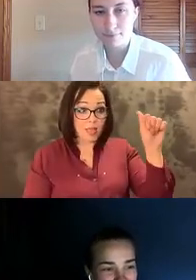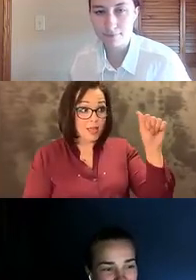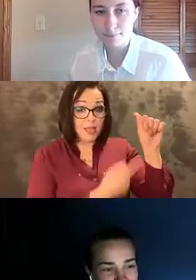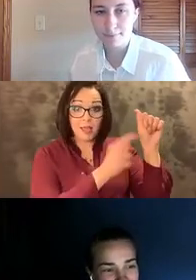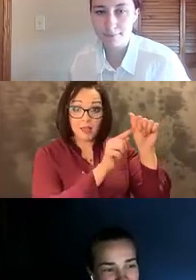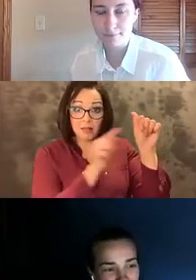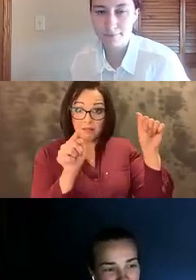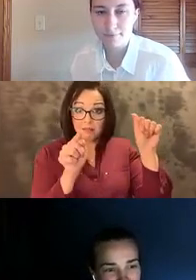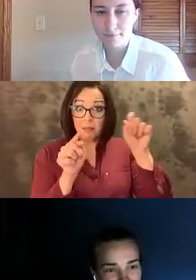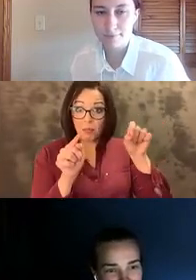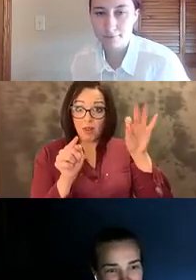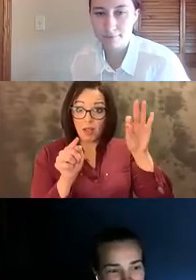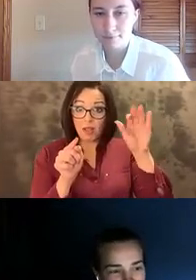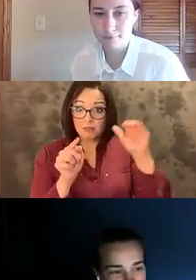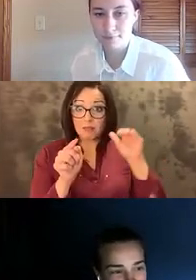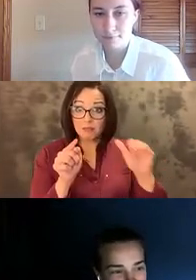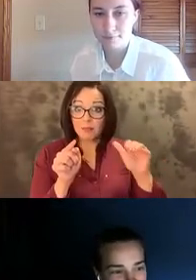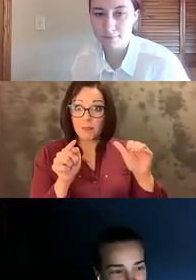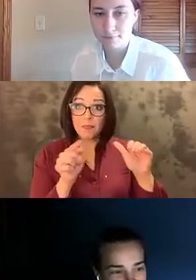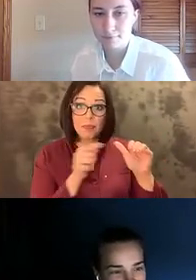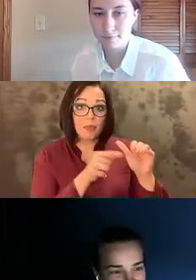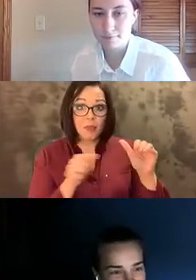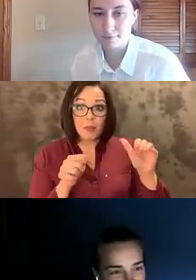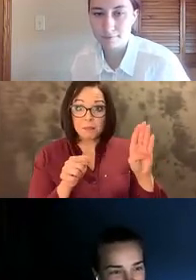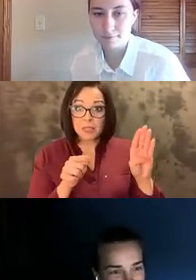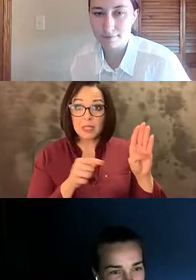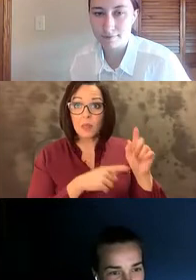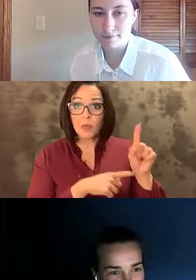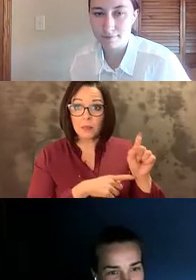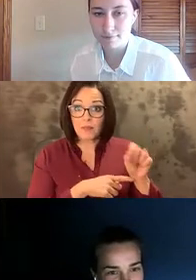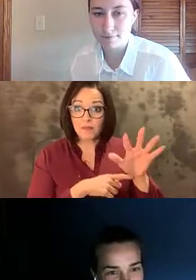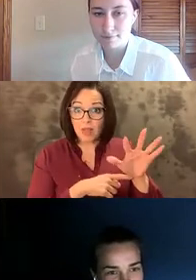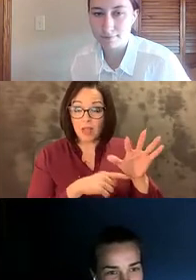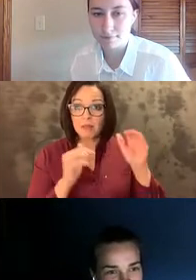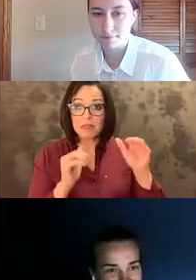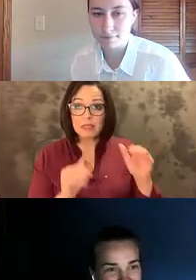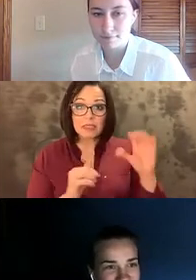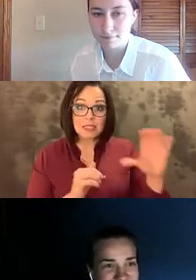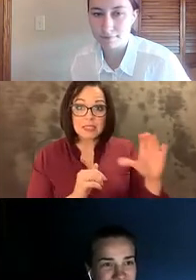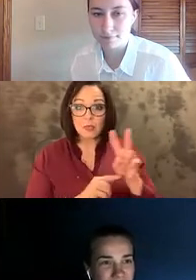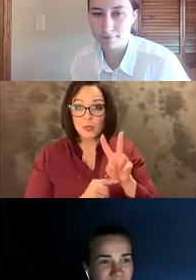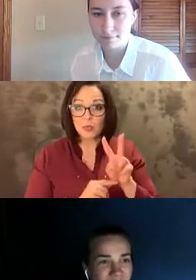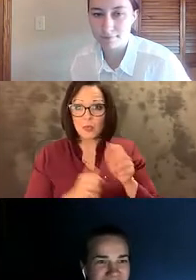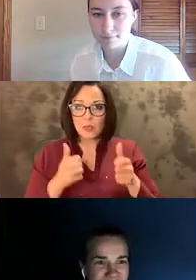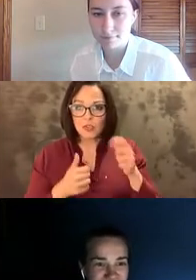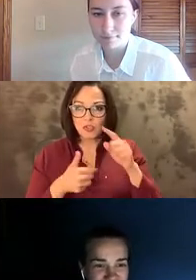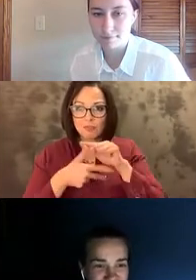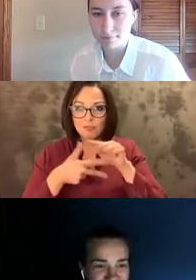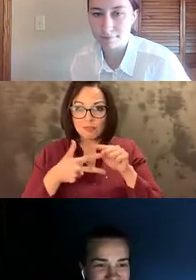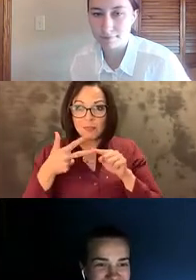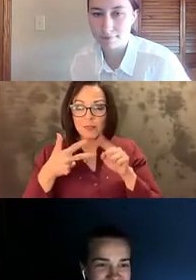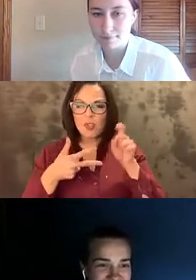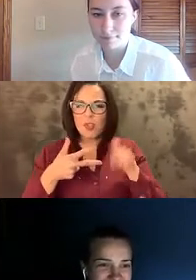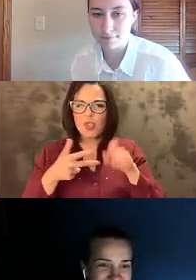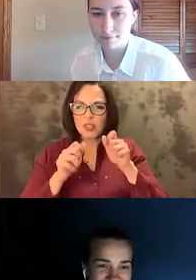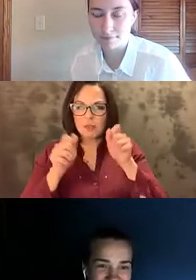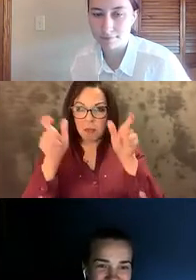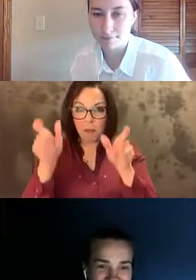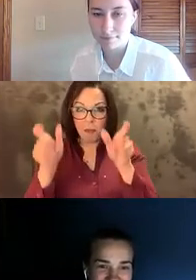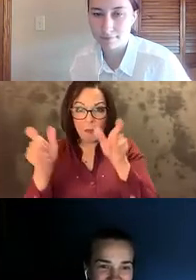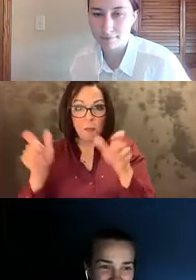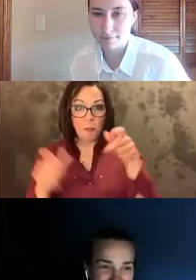0.9, B, 1.5, or C, 2? You should see a poll now where you can